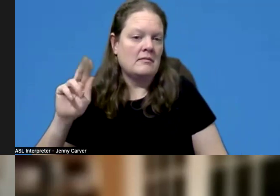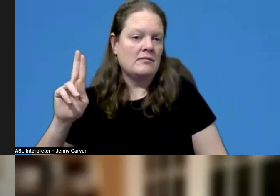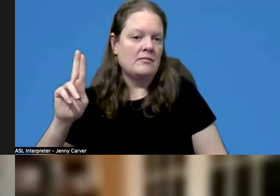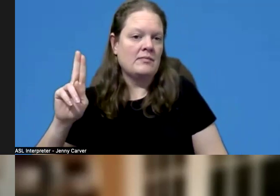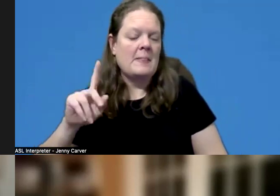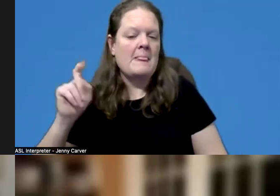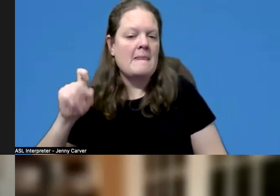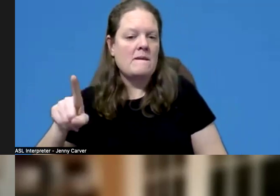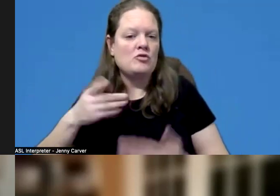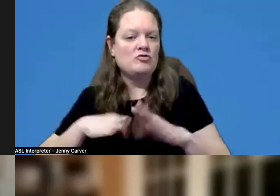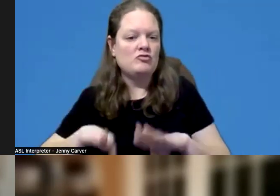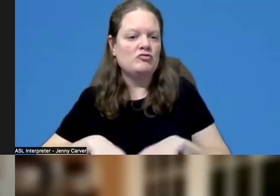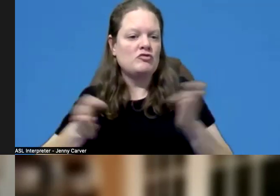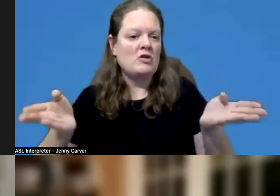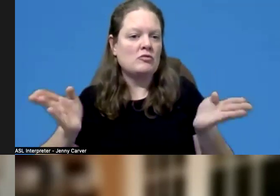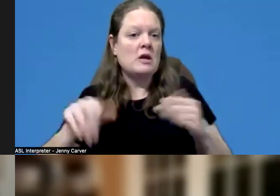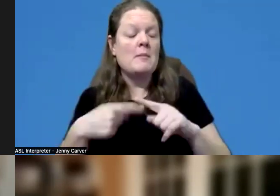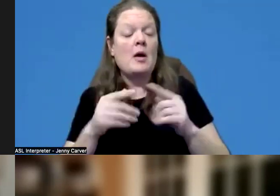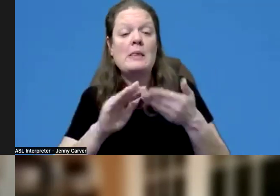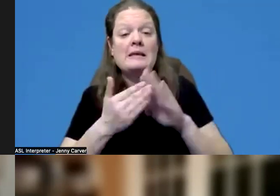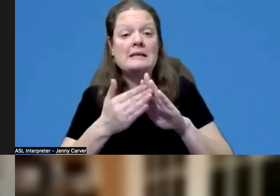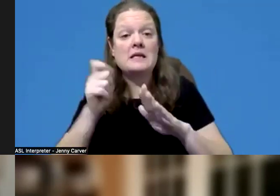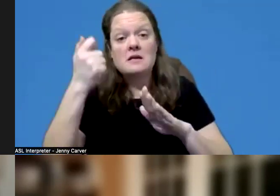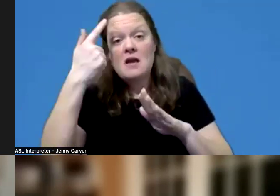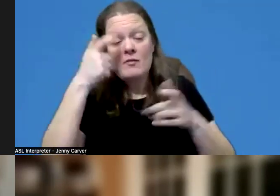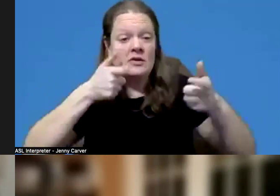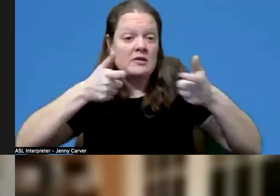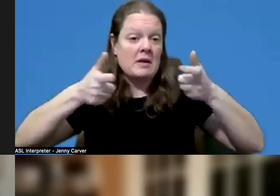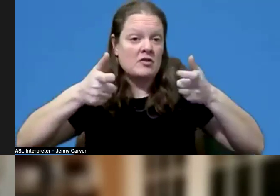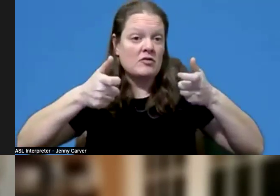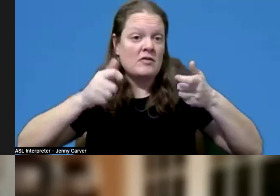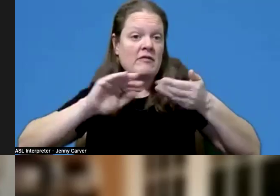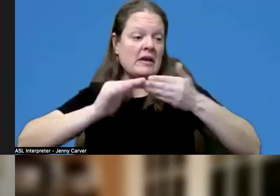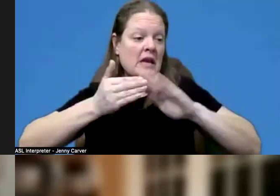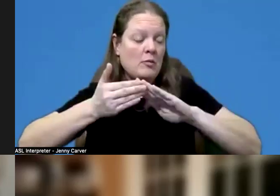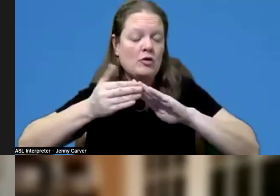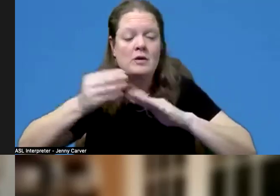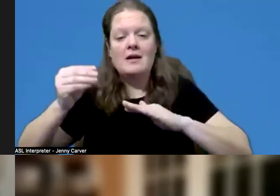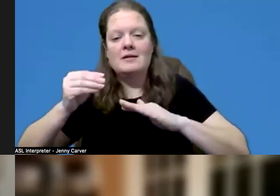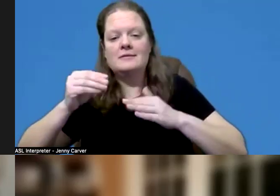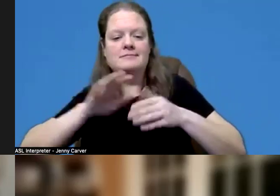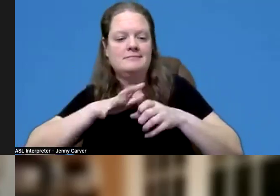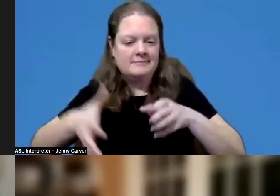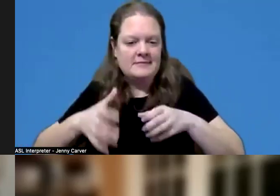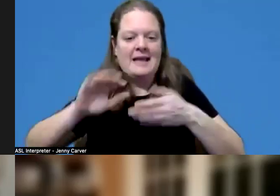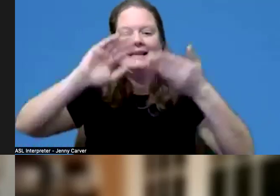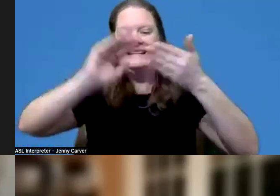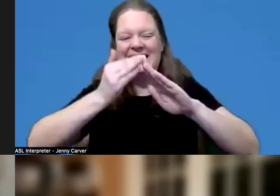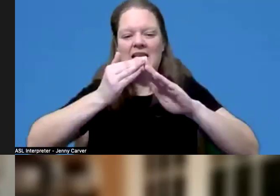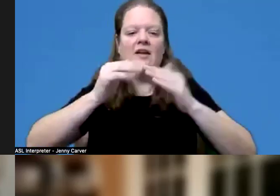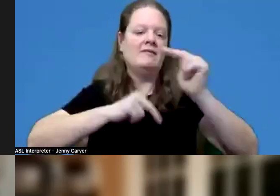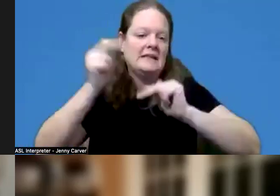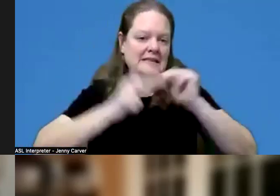the question in general is about the city government's management of neighborhood and city facilities, and it's